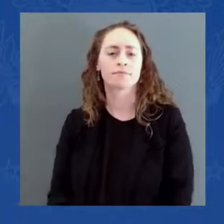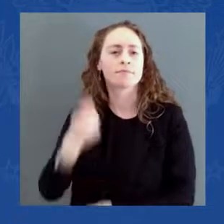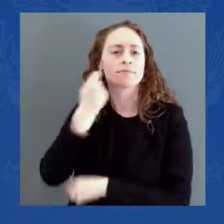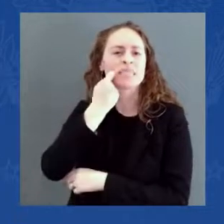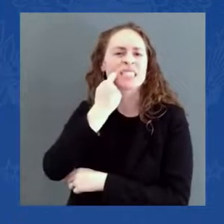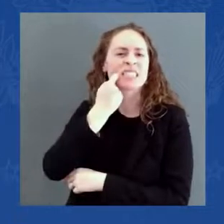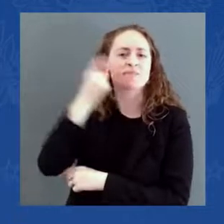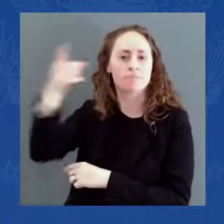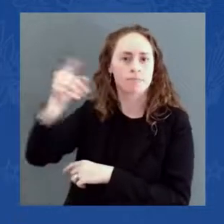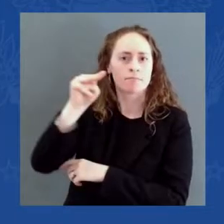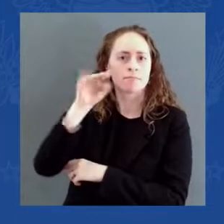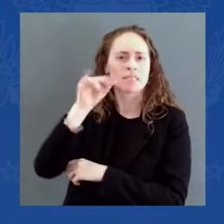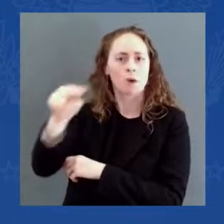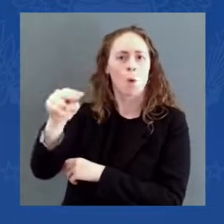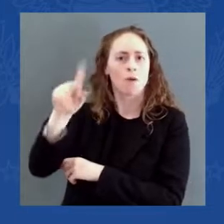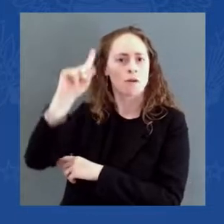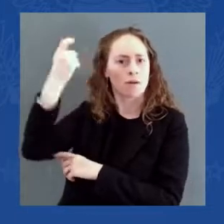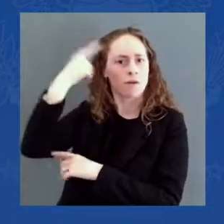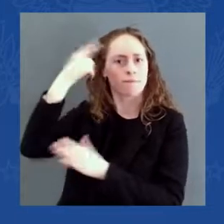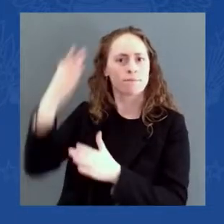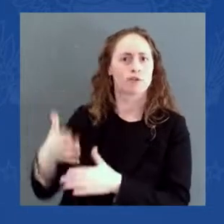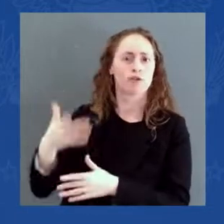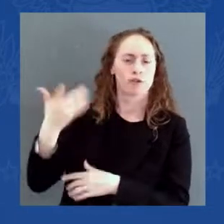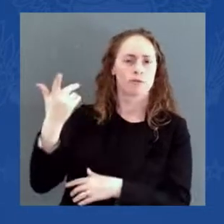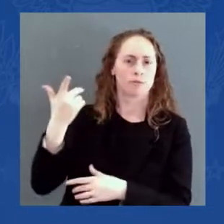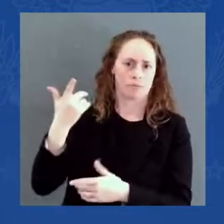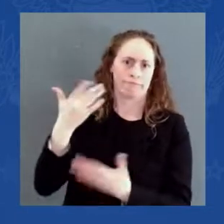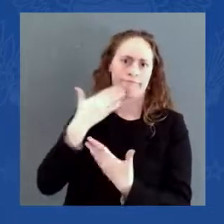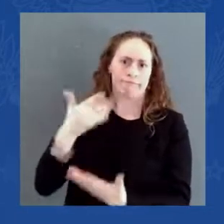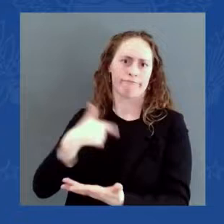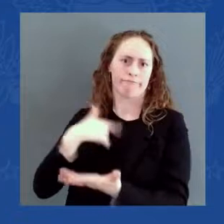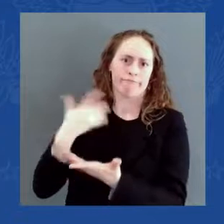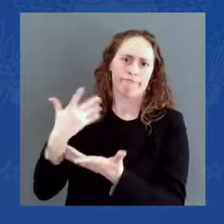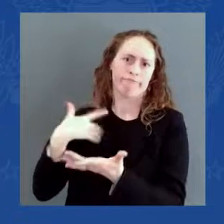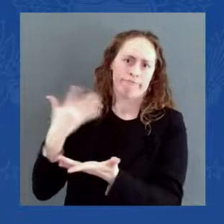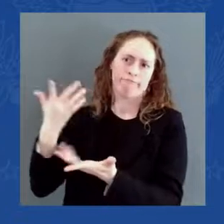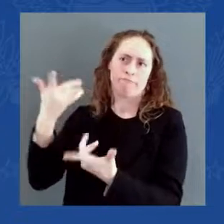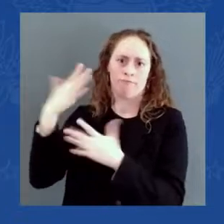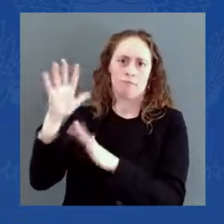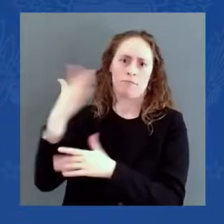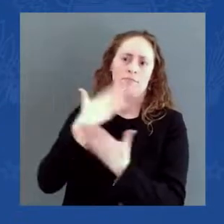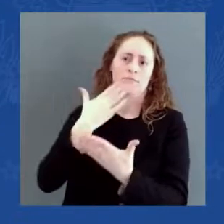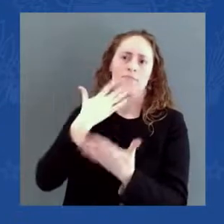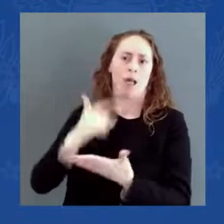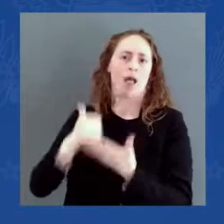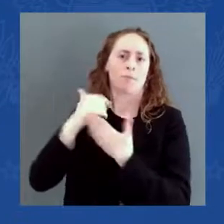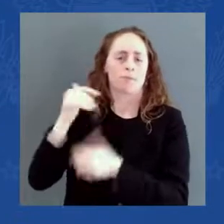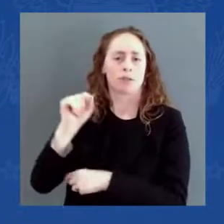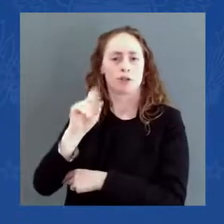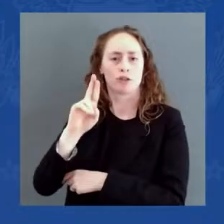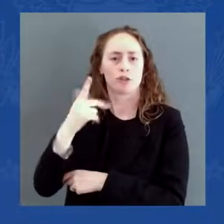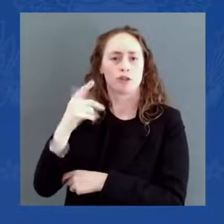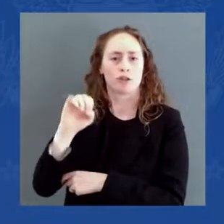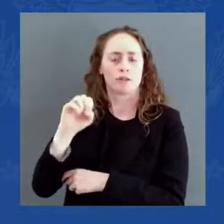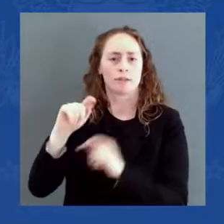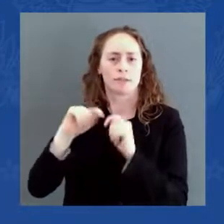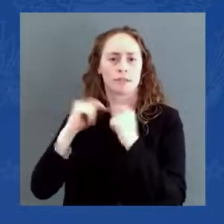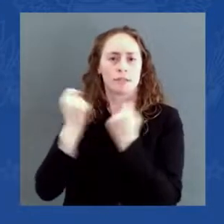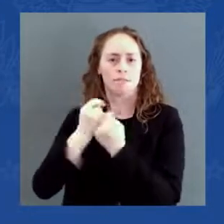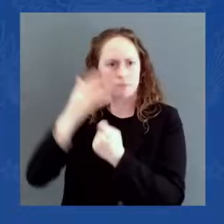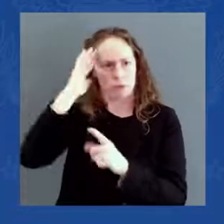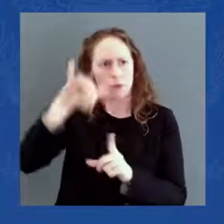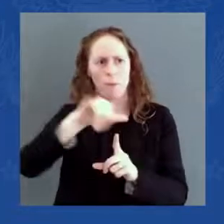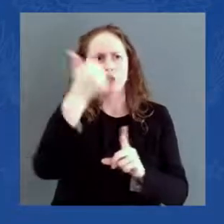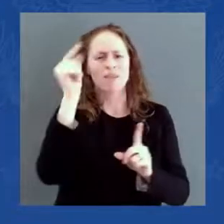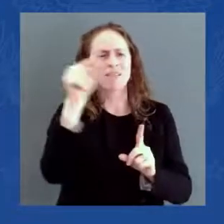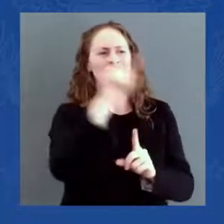same circumstance. Additionally, we're increasing the availability of new medications recommended by real doctors, not conspiracy